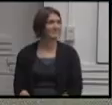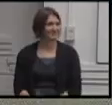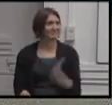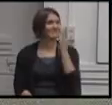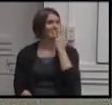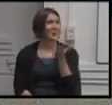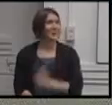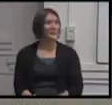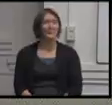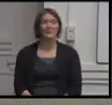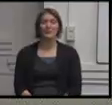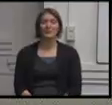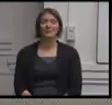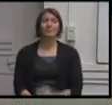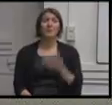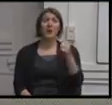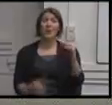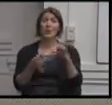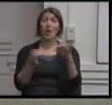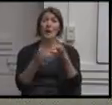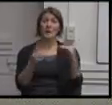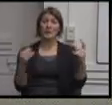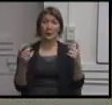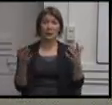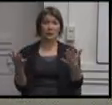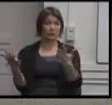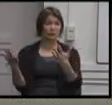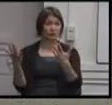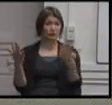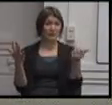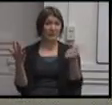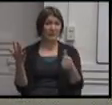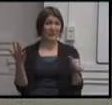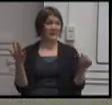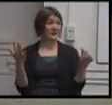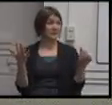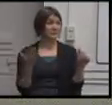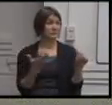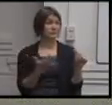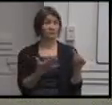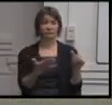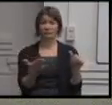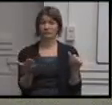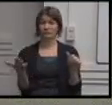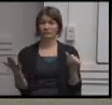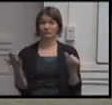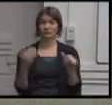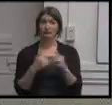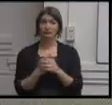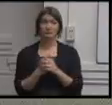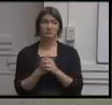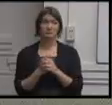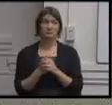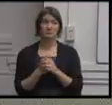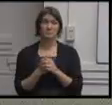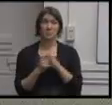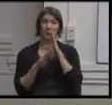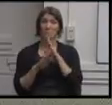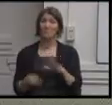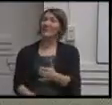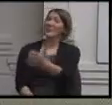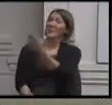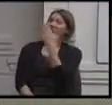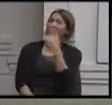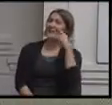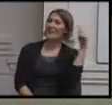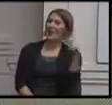Thank you. Anybody else with any comments or questions about the Energy Committee report? Well, thank you very